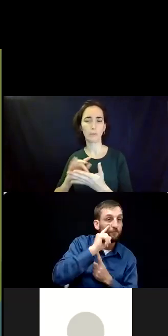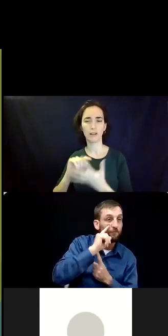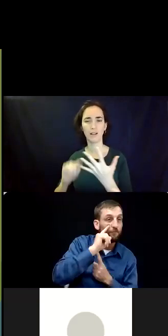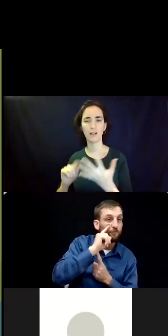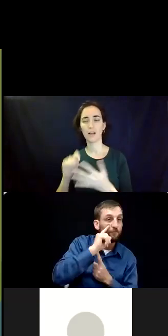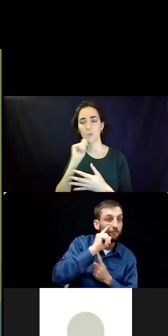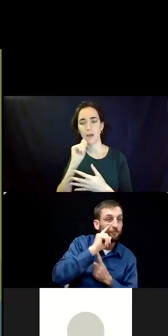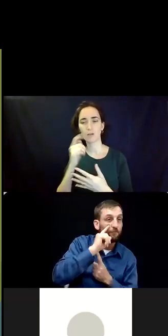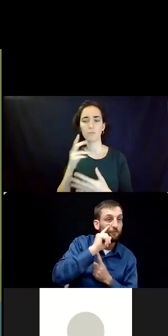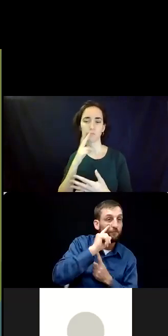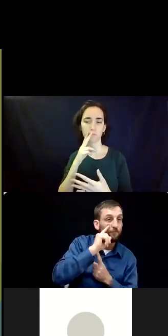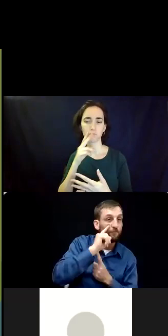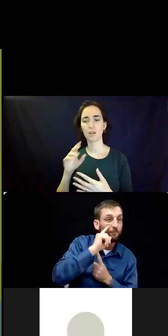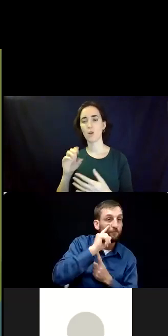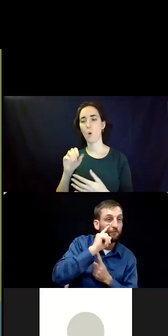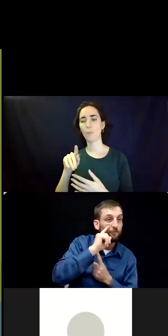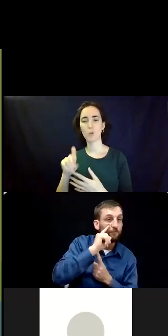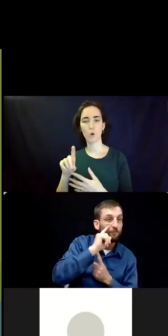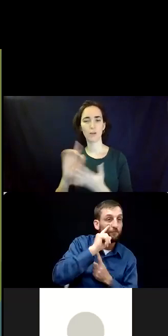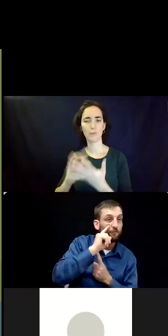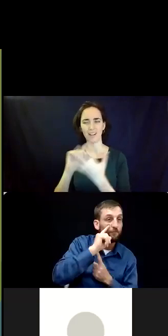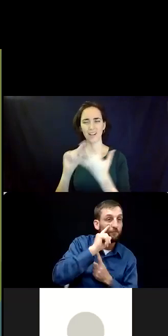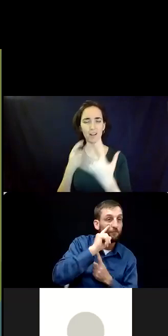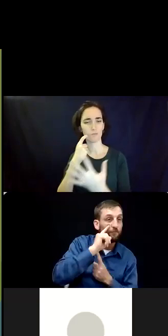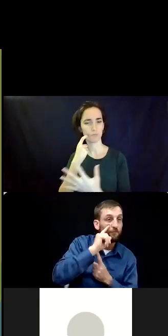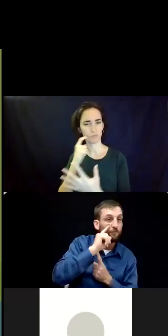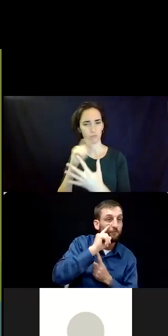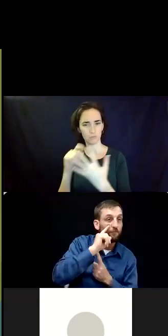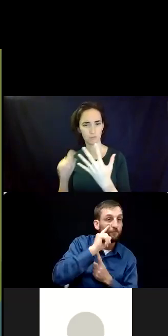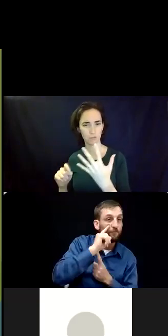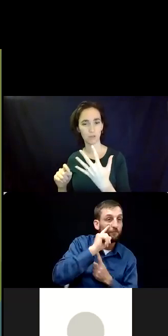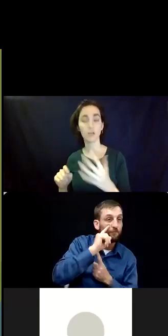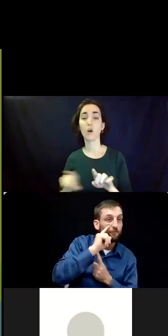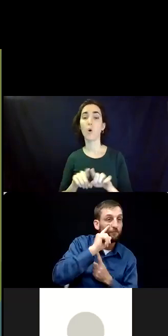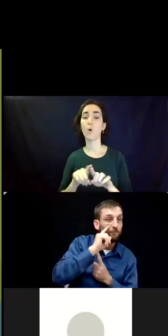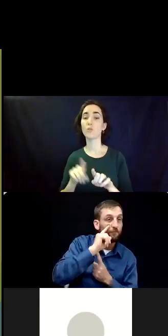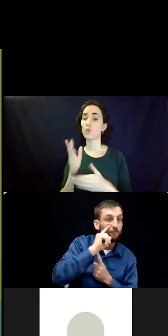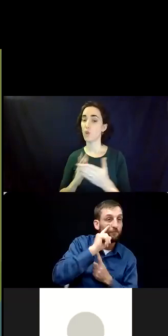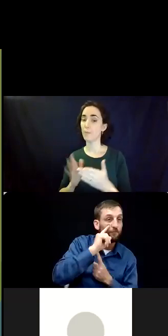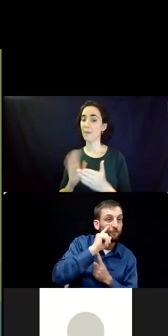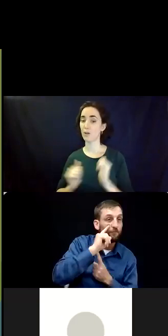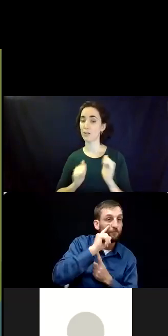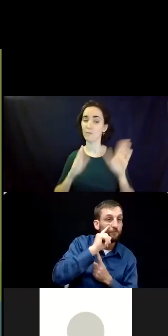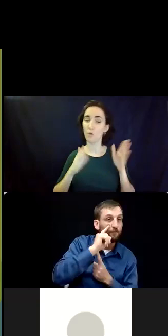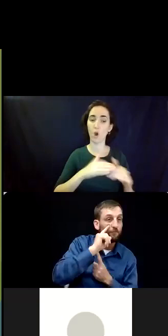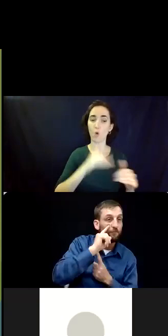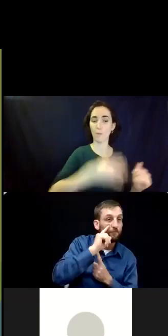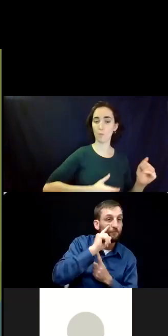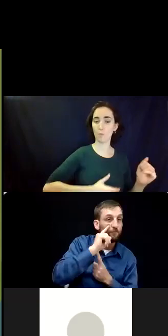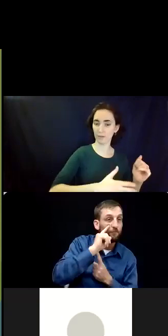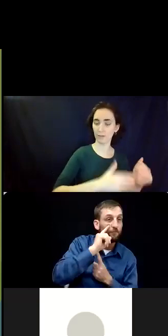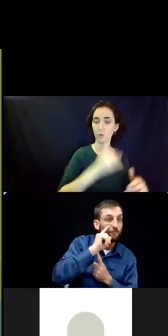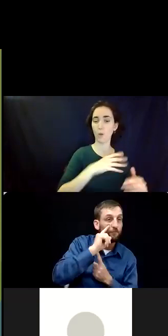tobacco, and opioid use, tobacco use. Some initiatives geared around pregnant women and women with dependents. And so we have some